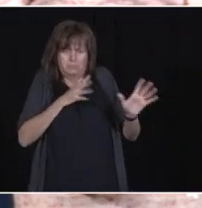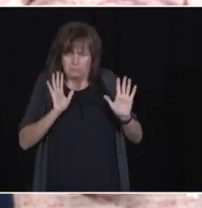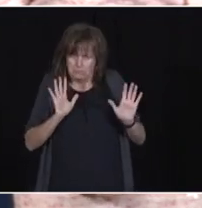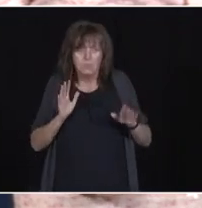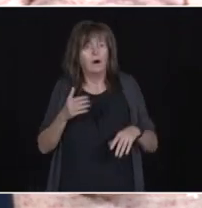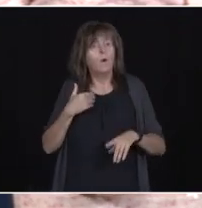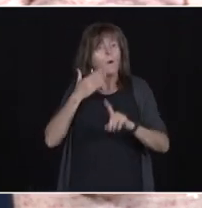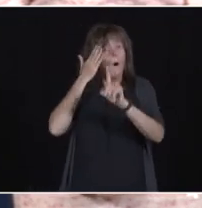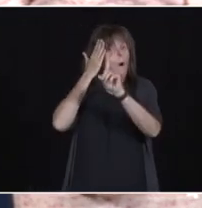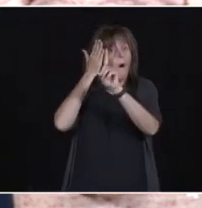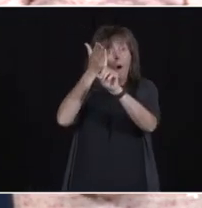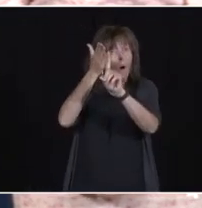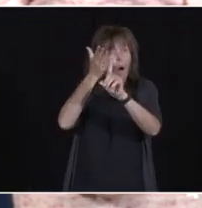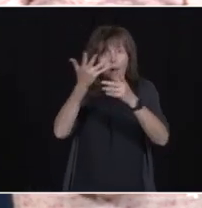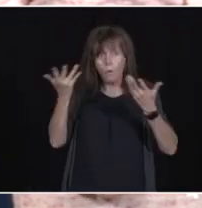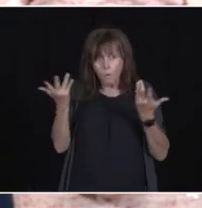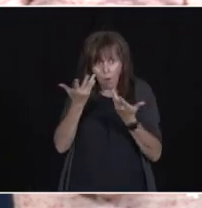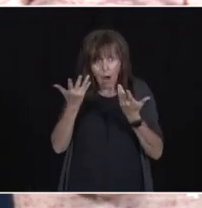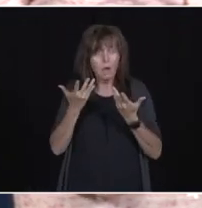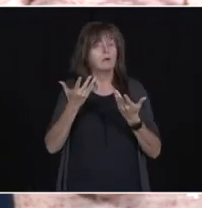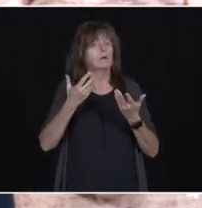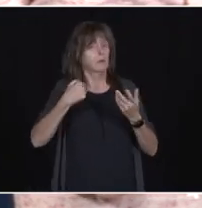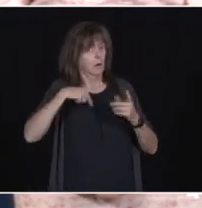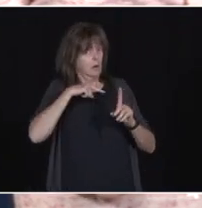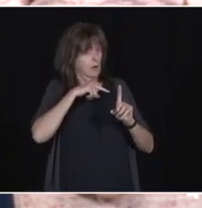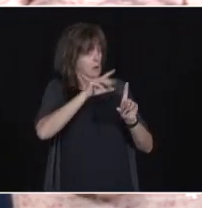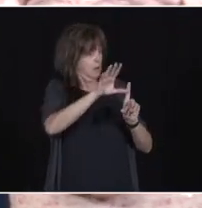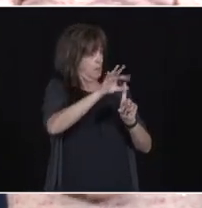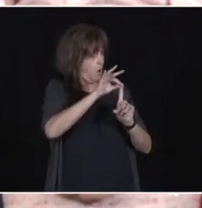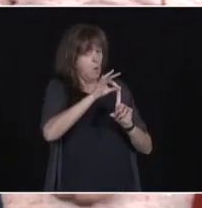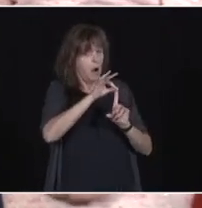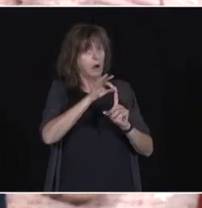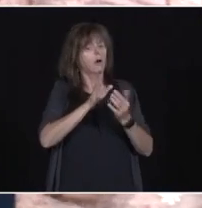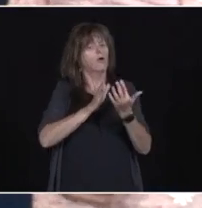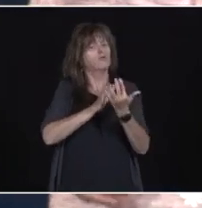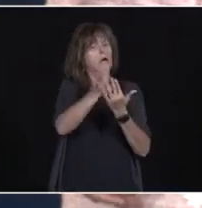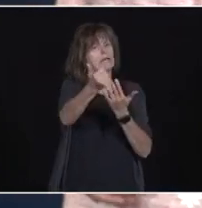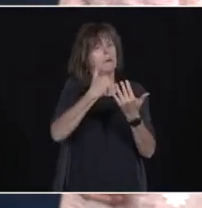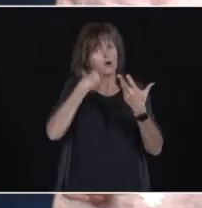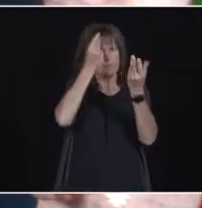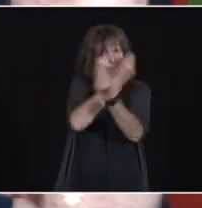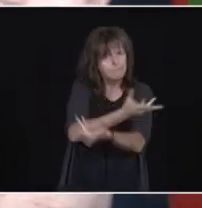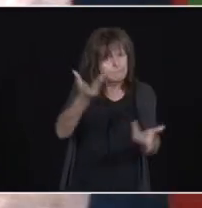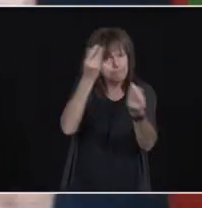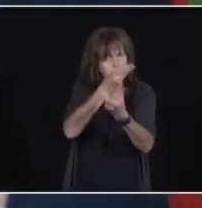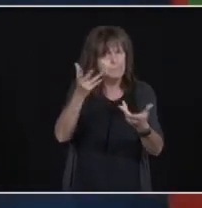for those commissioners to determine what they need. Thank you. Thank you, everyone. That's great. Thank you, everyone.